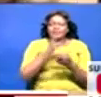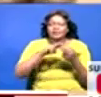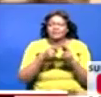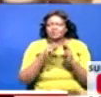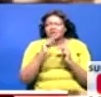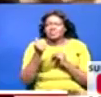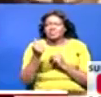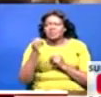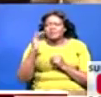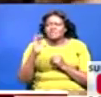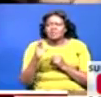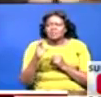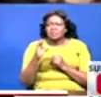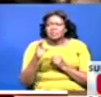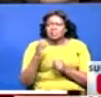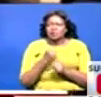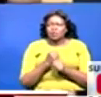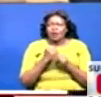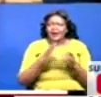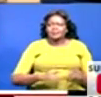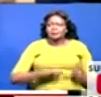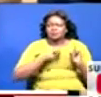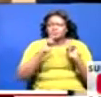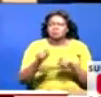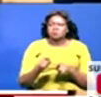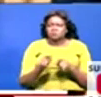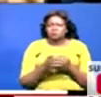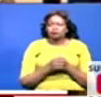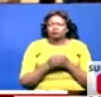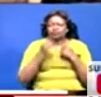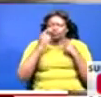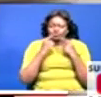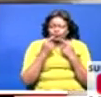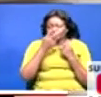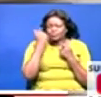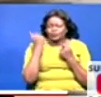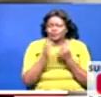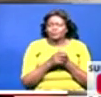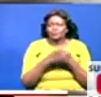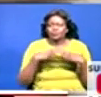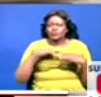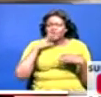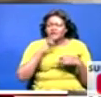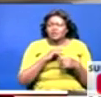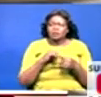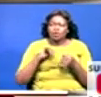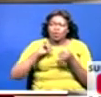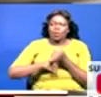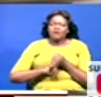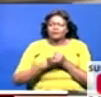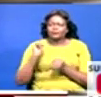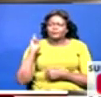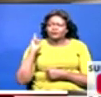Electoral and Boundaries Commission staffers came together to mourn David Mbolu Musyoka. His widow Tabitha